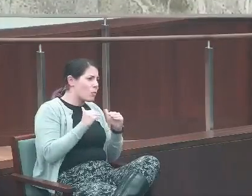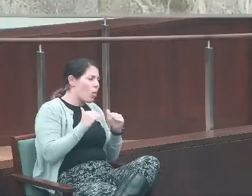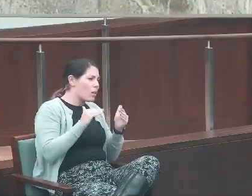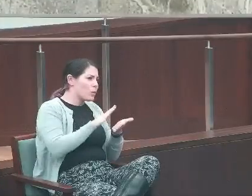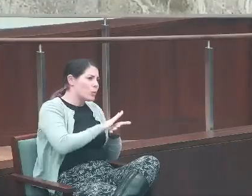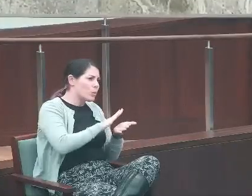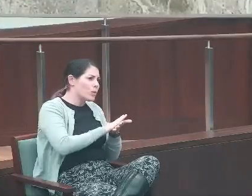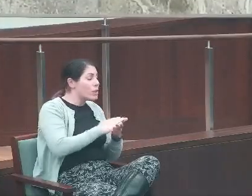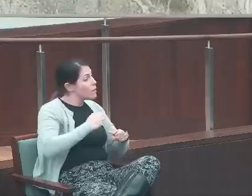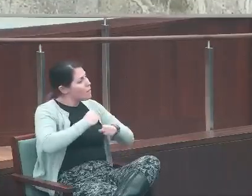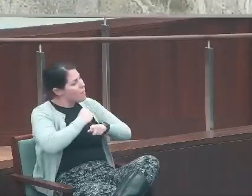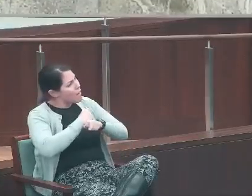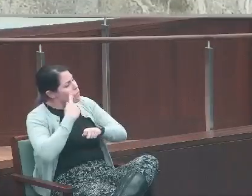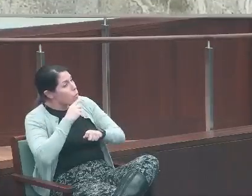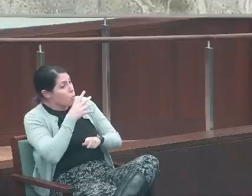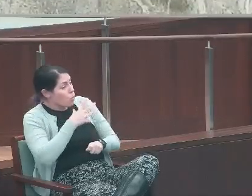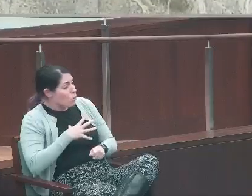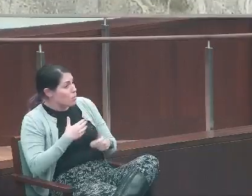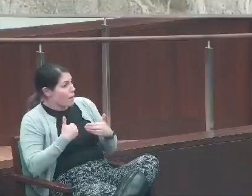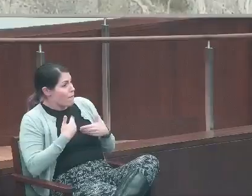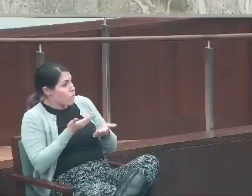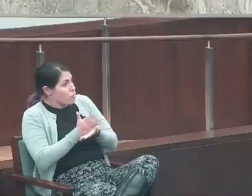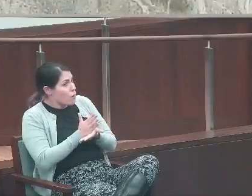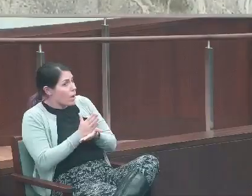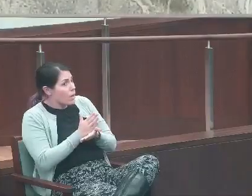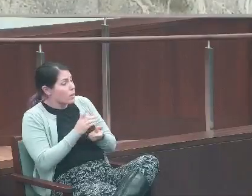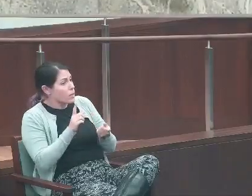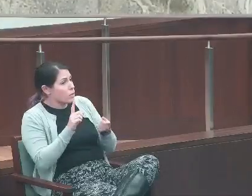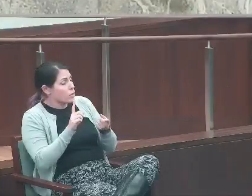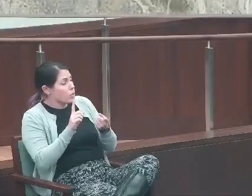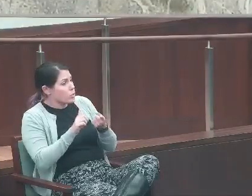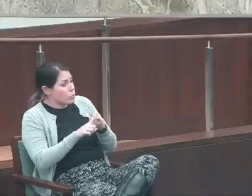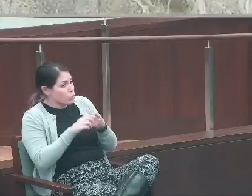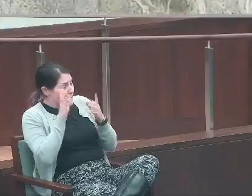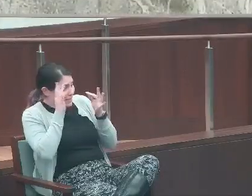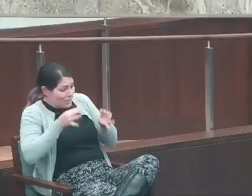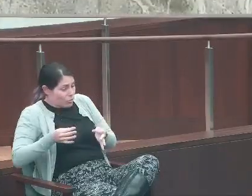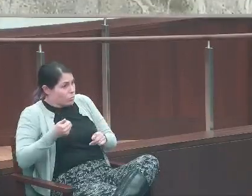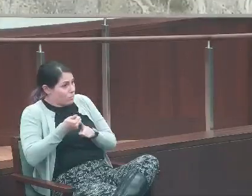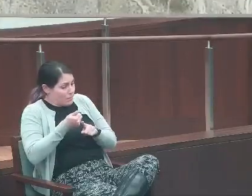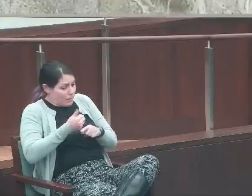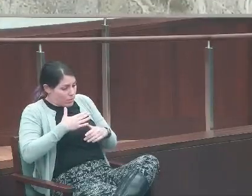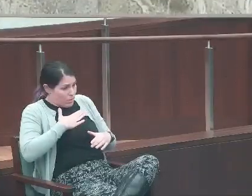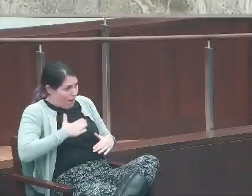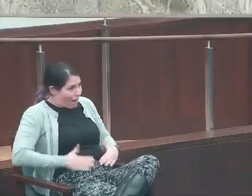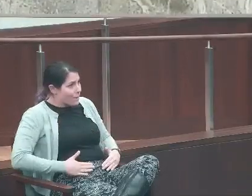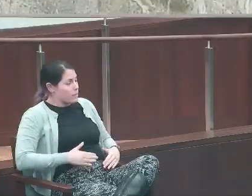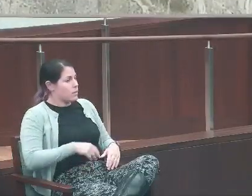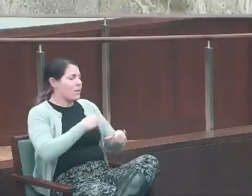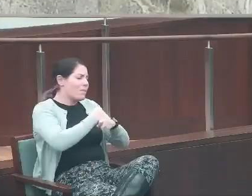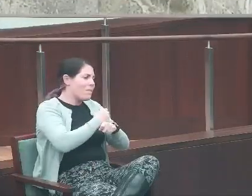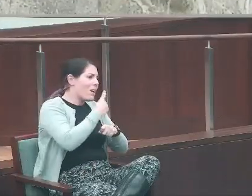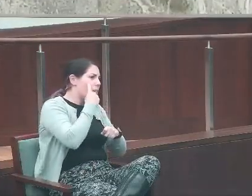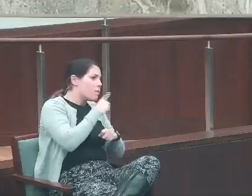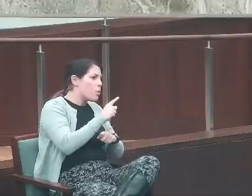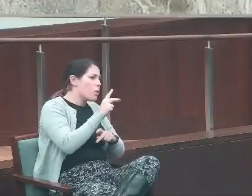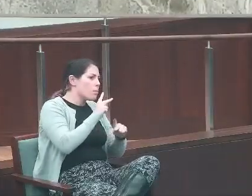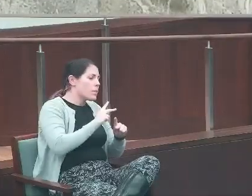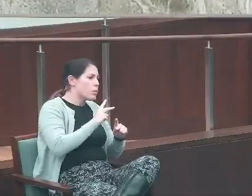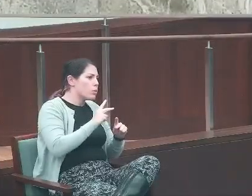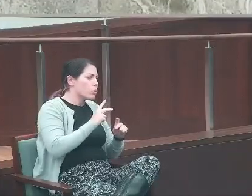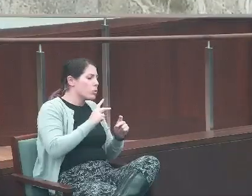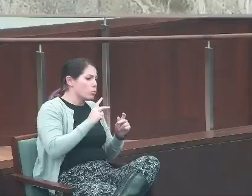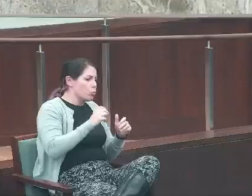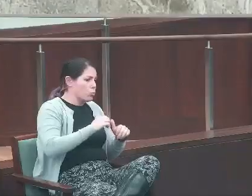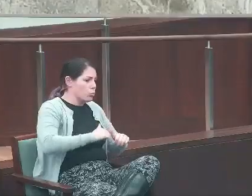schools. Fighting for women to have the right to make the decisions about their own bodies. Fighting for families to be able to live and worship